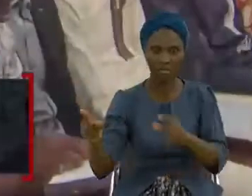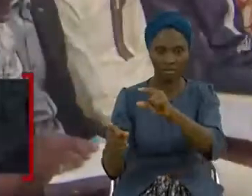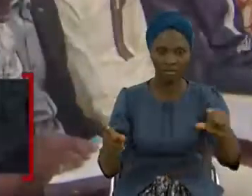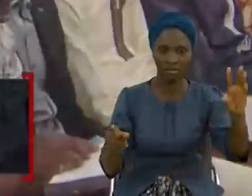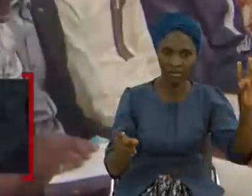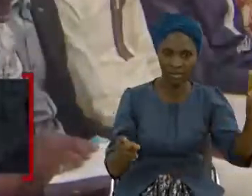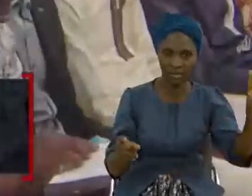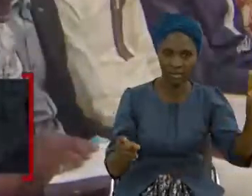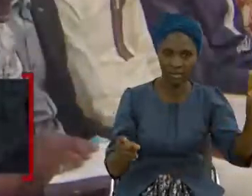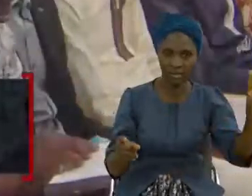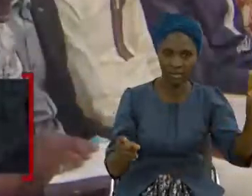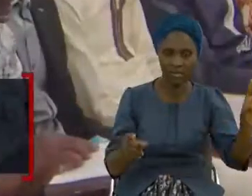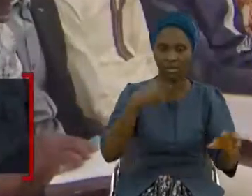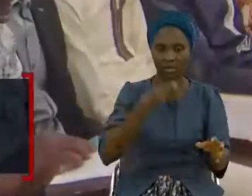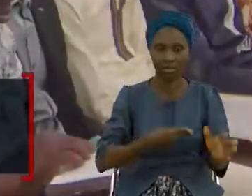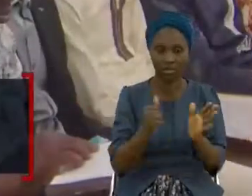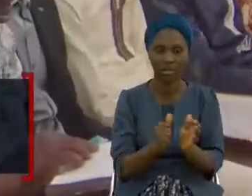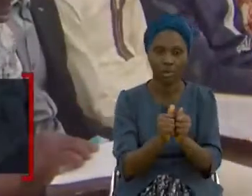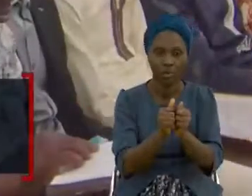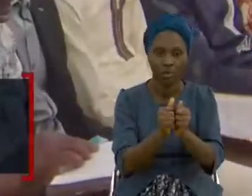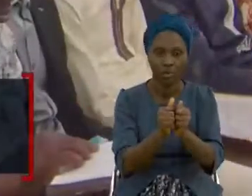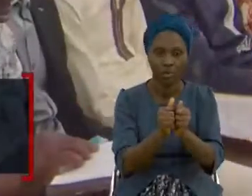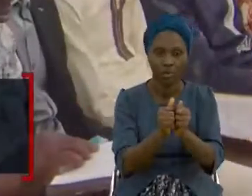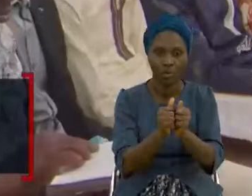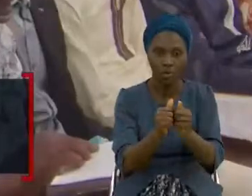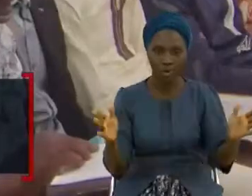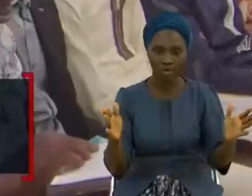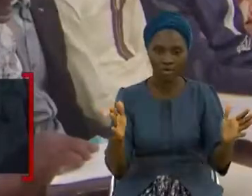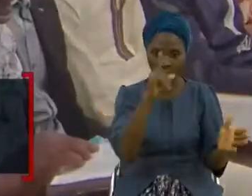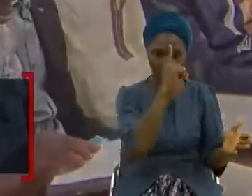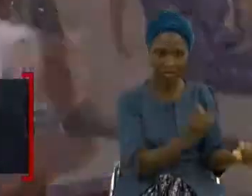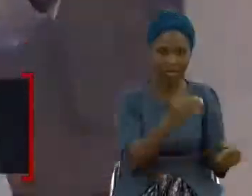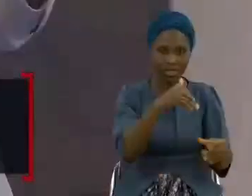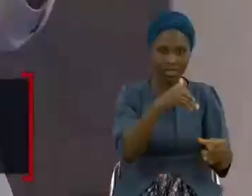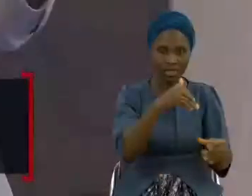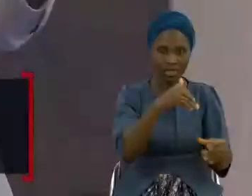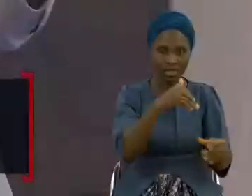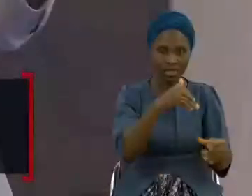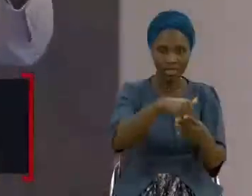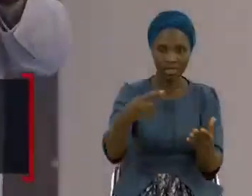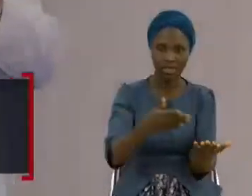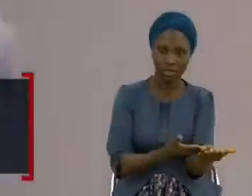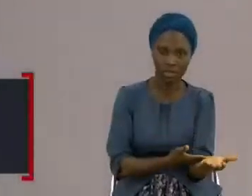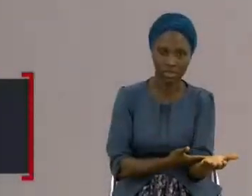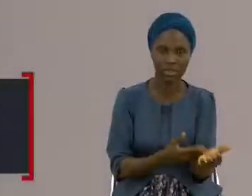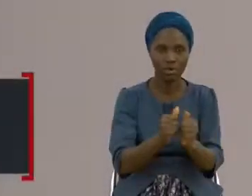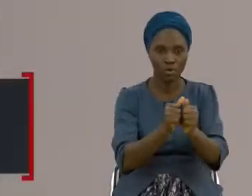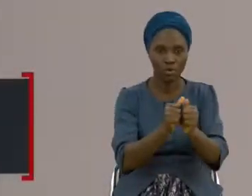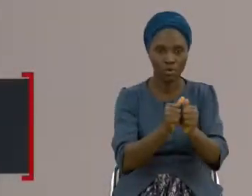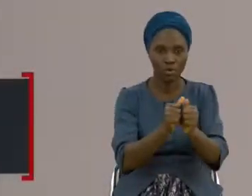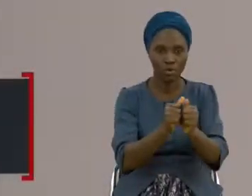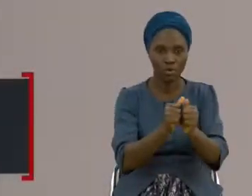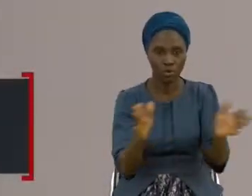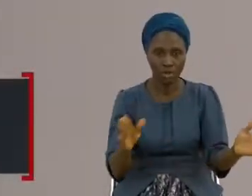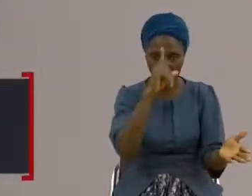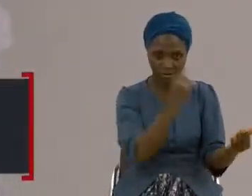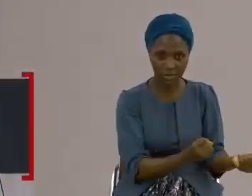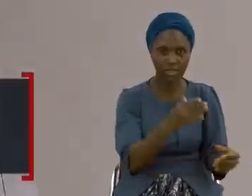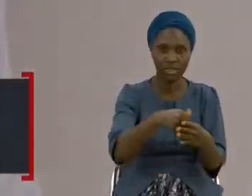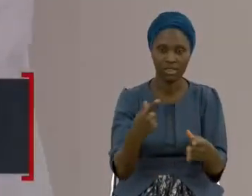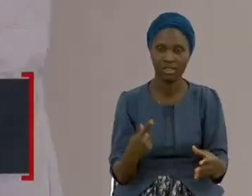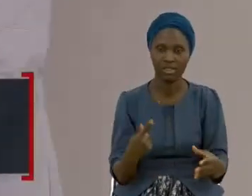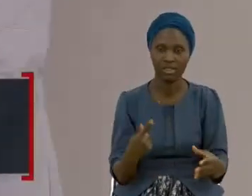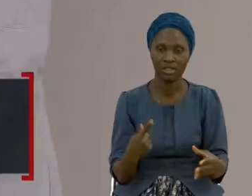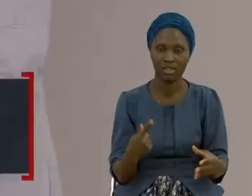in the morning without fears in the afternoon without fears in the evening without